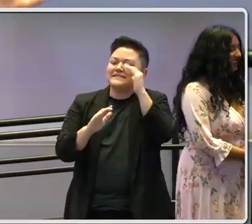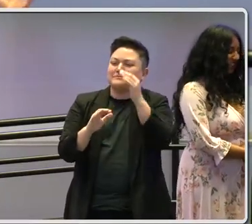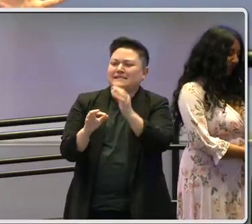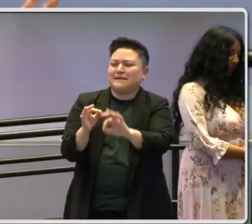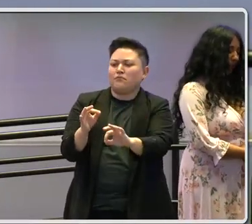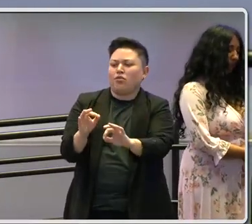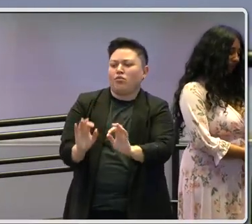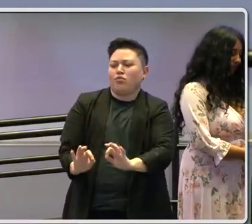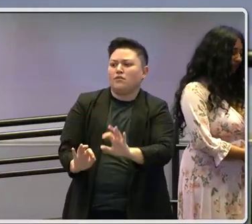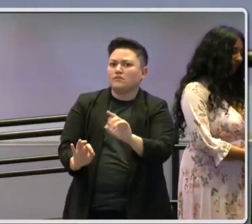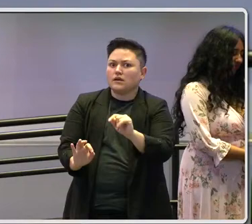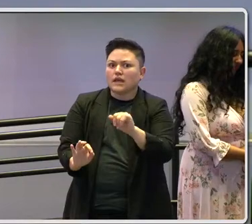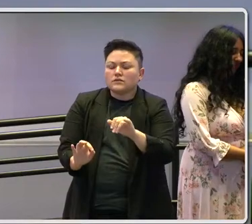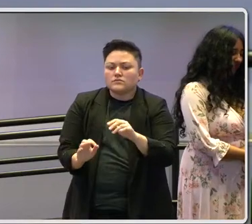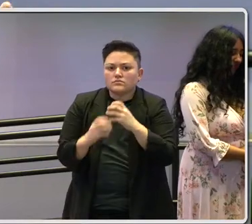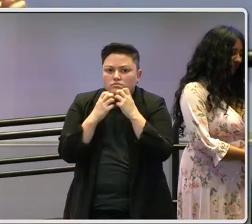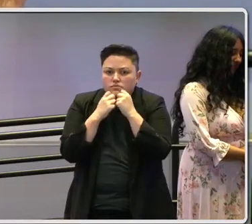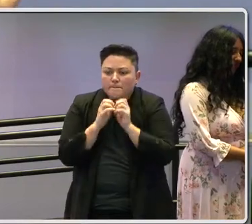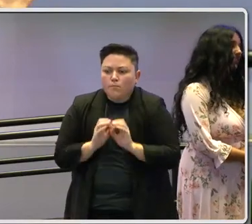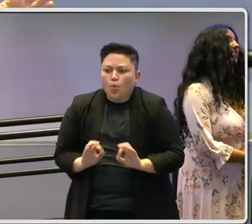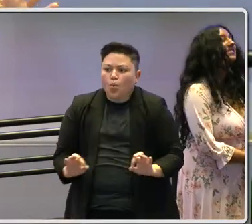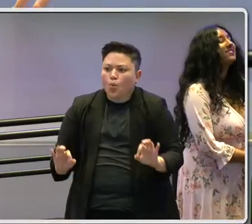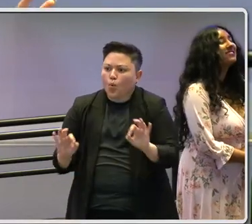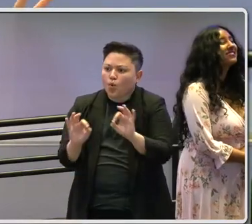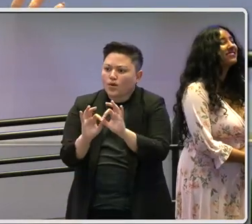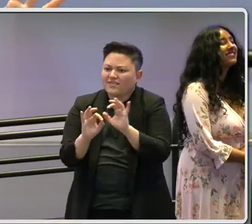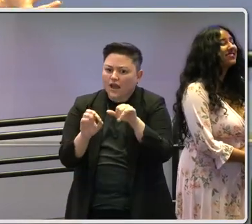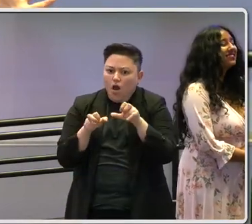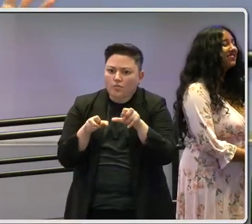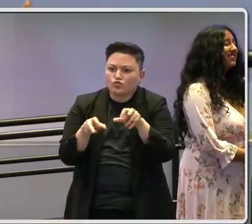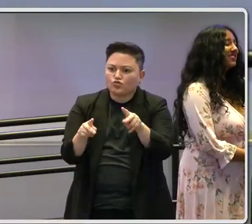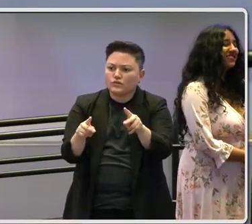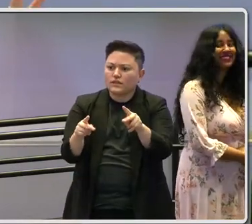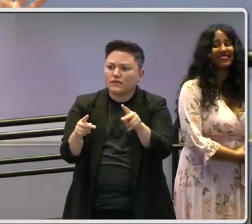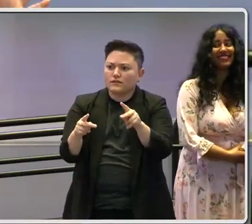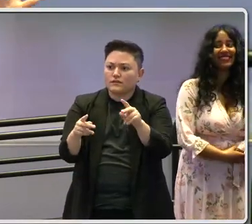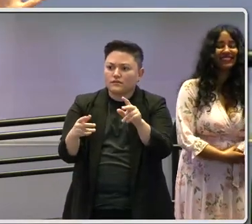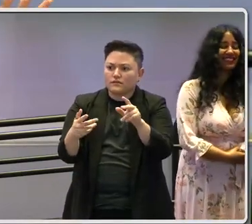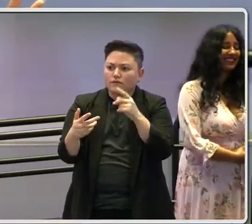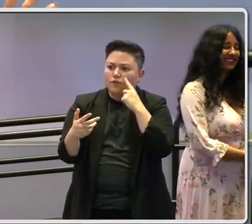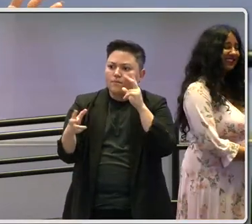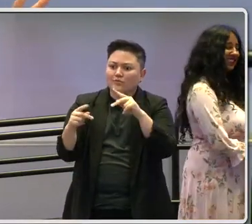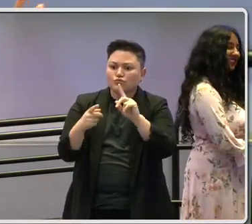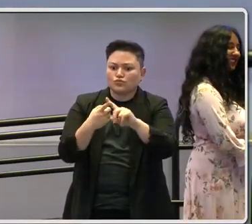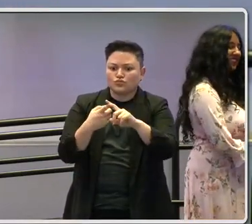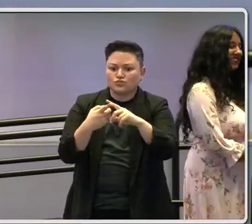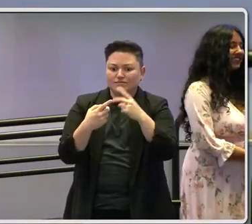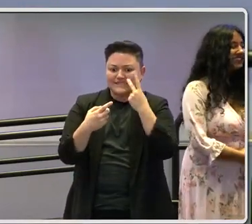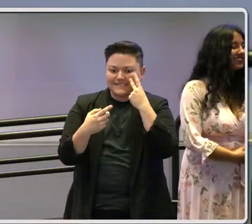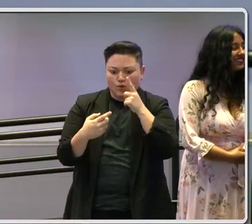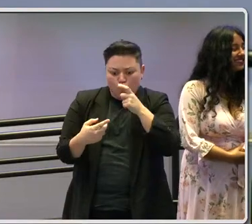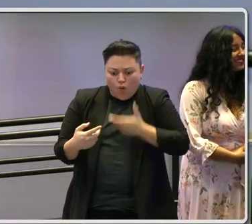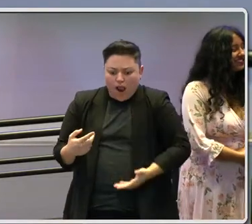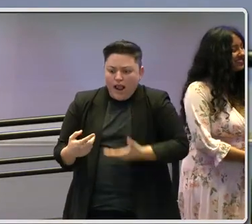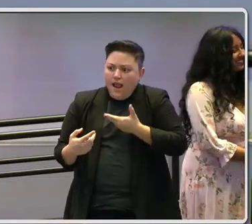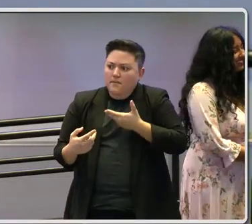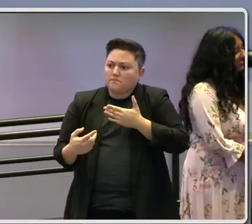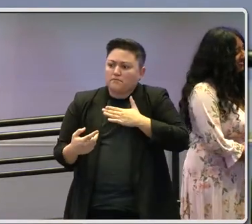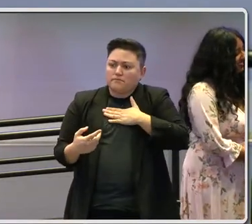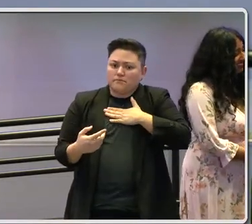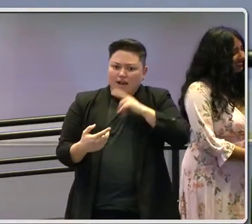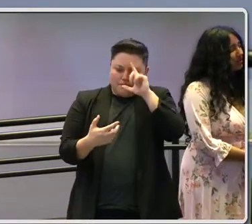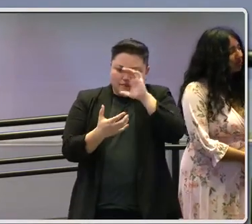me that's incredibly important, that opportunity to be genuinely seen for who you believe